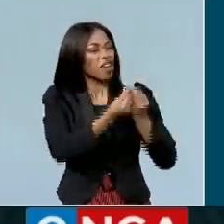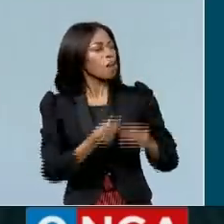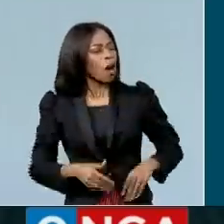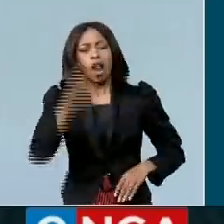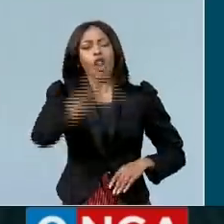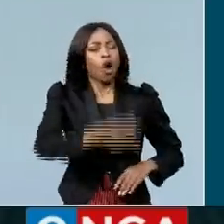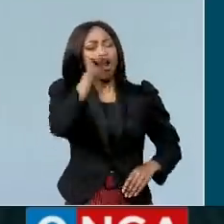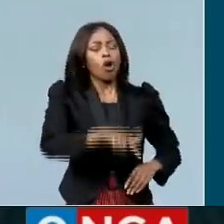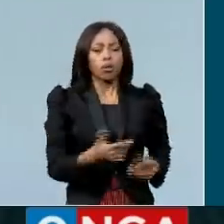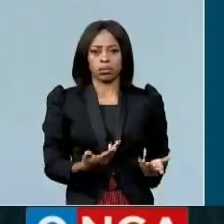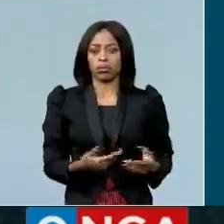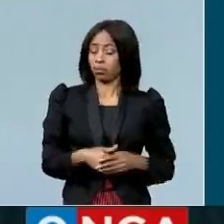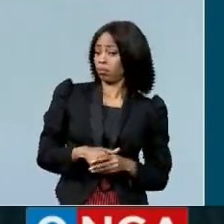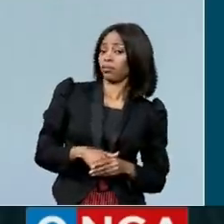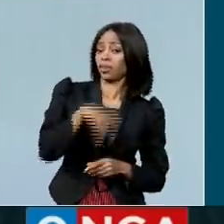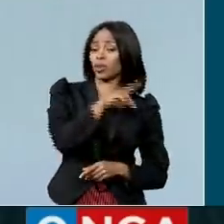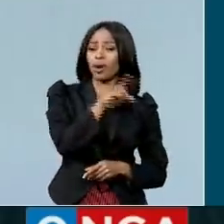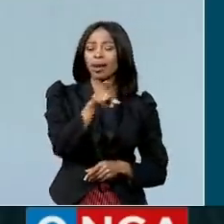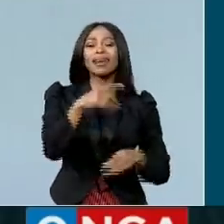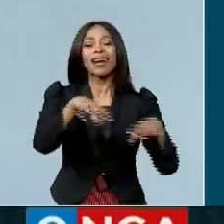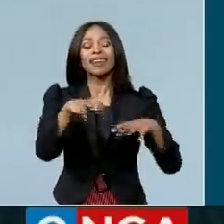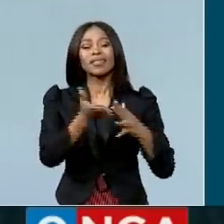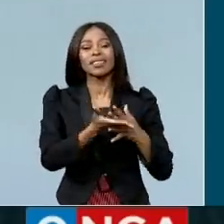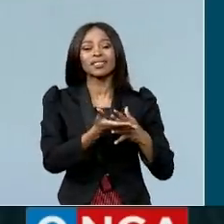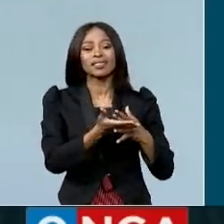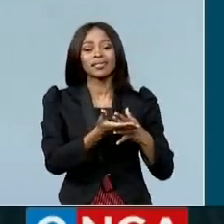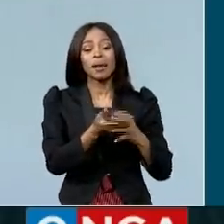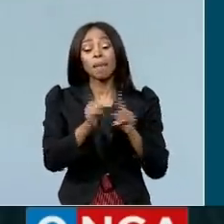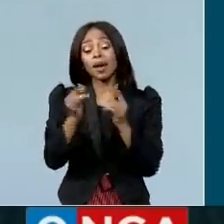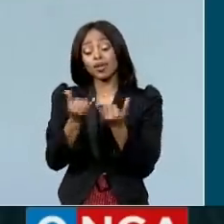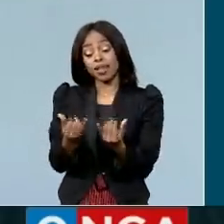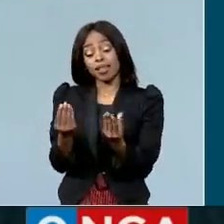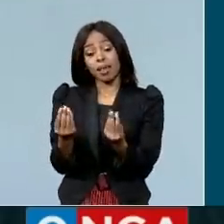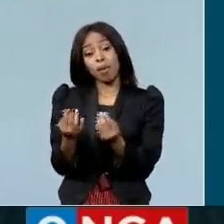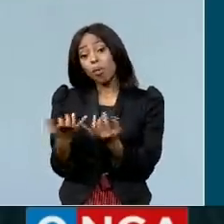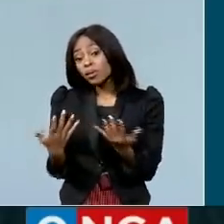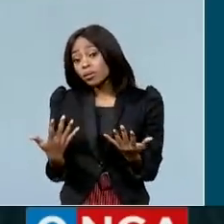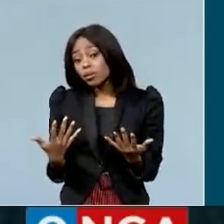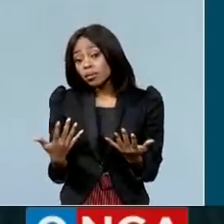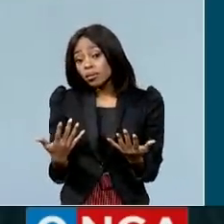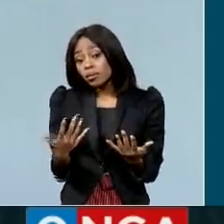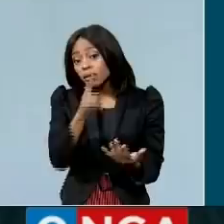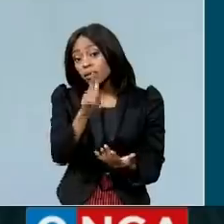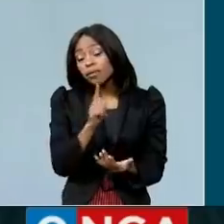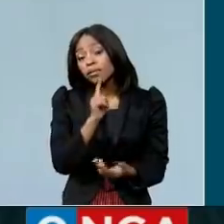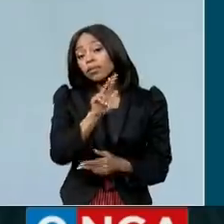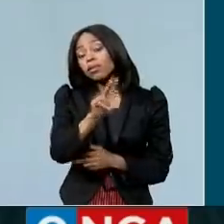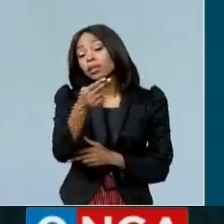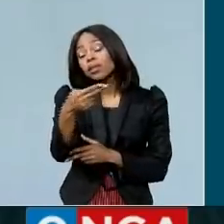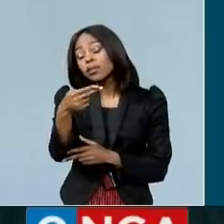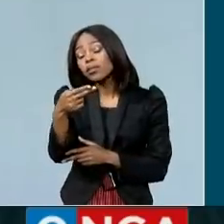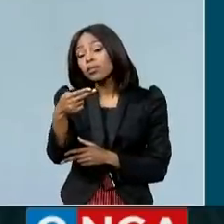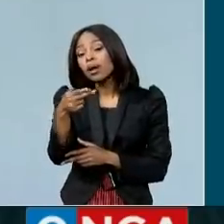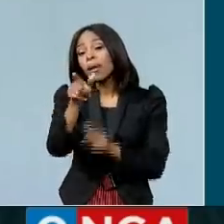low. And that is because it's active cases. If you look at today's numbers, we are sitting at somewhere around 7,800